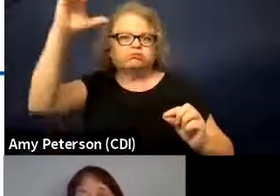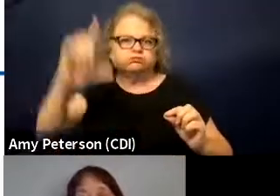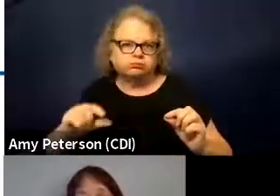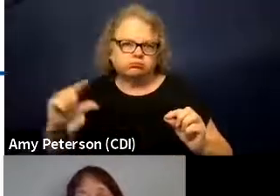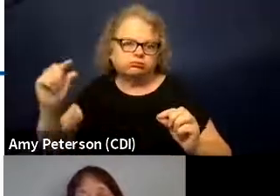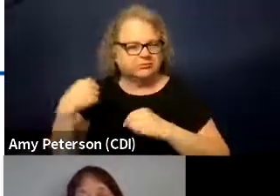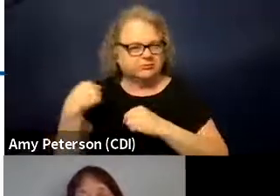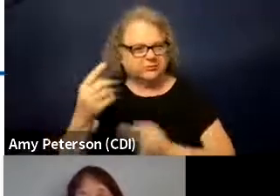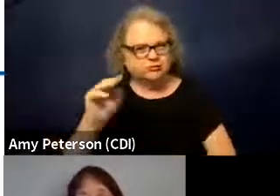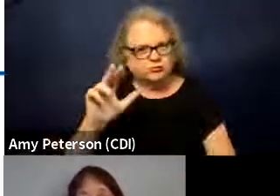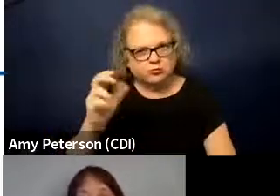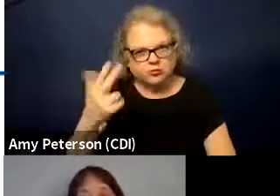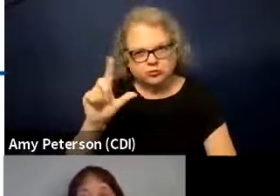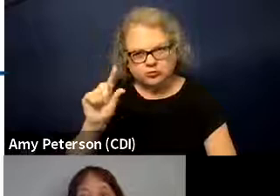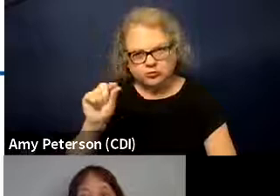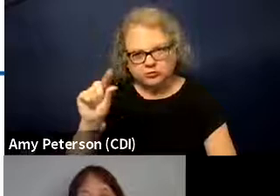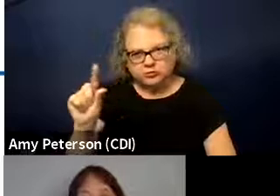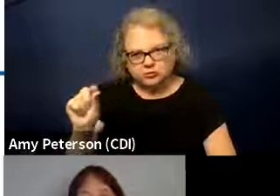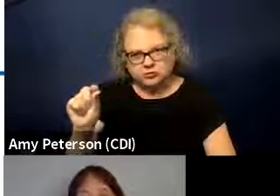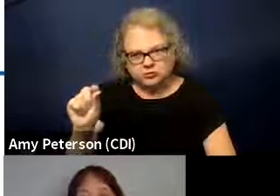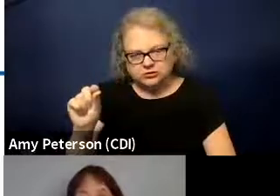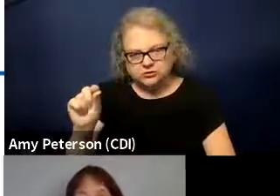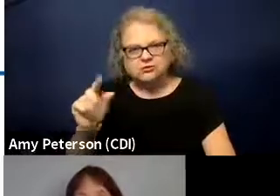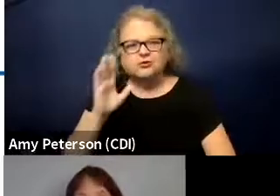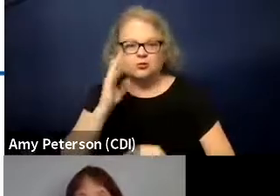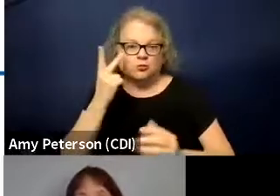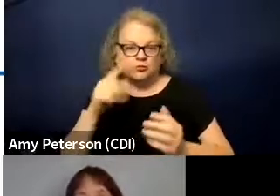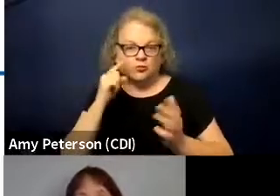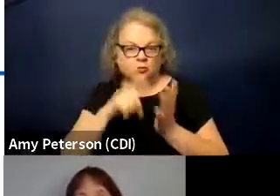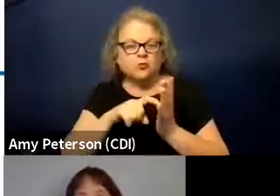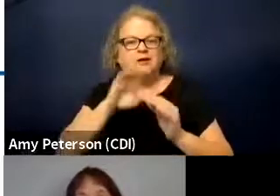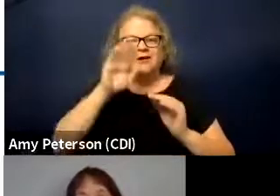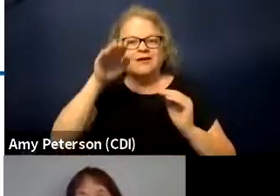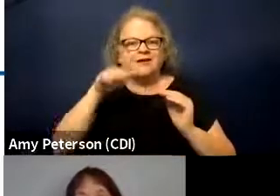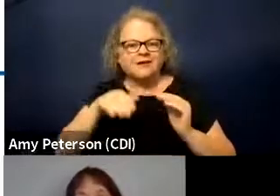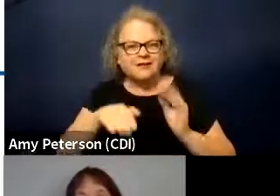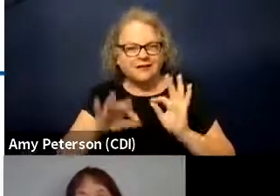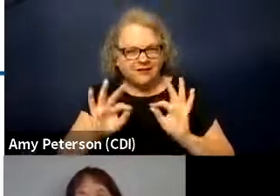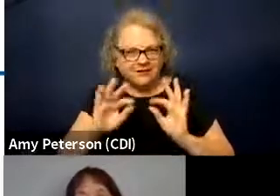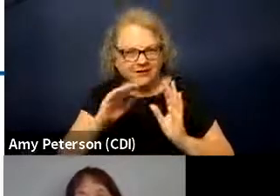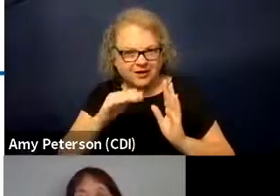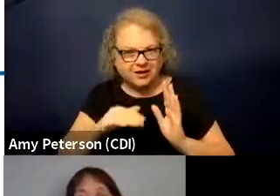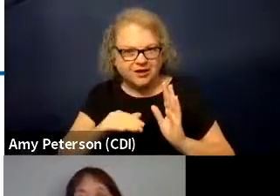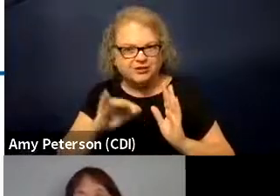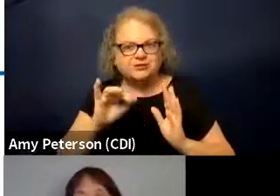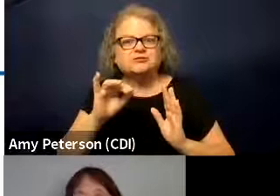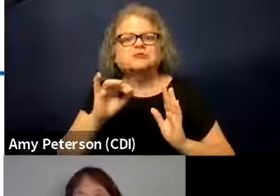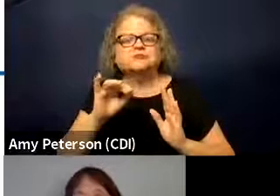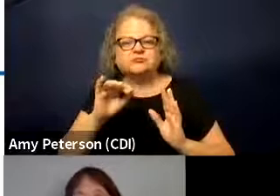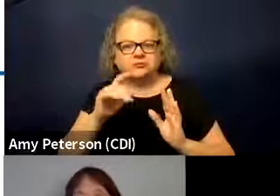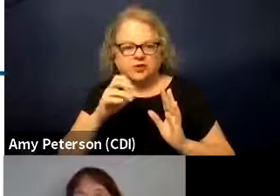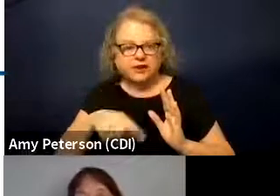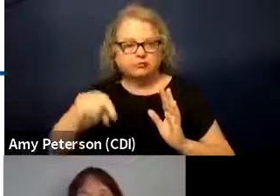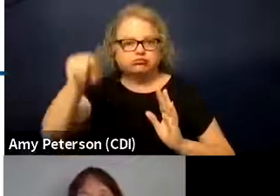then really hit a peak in January and February of 2021. In May